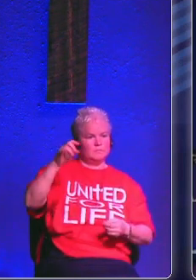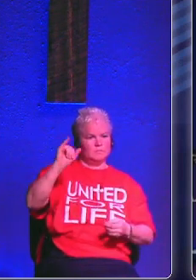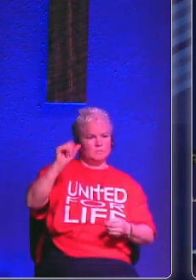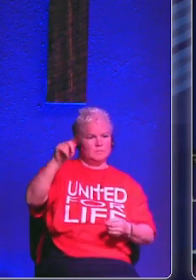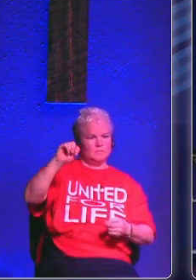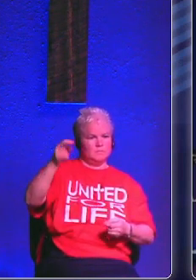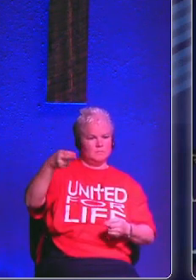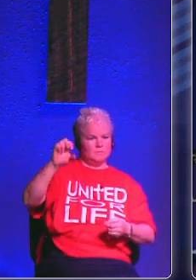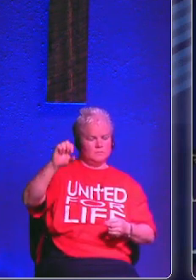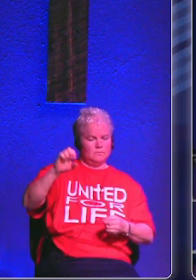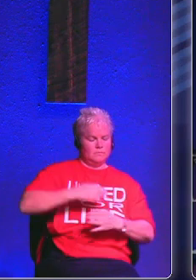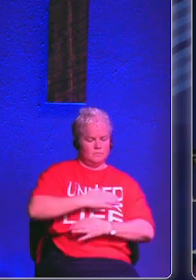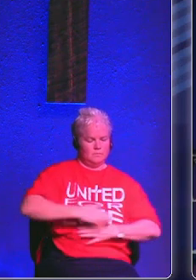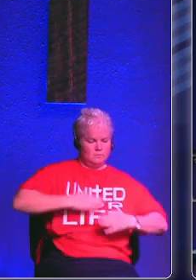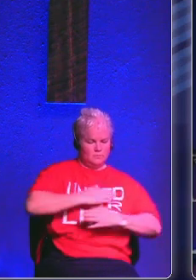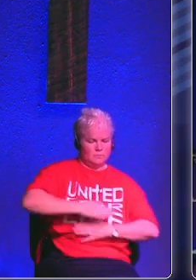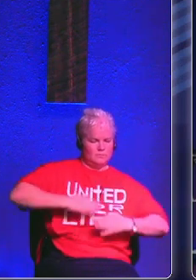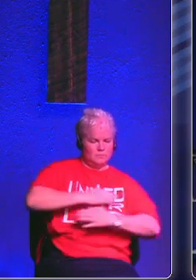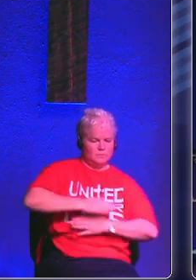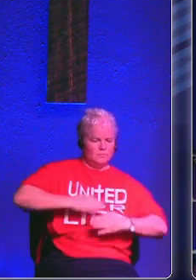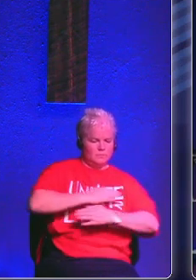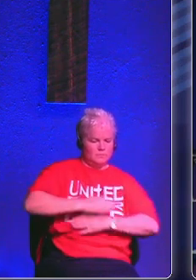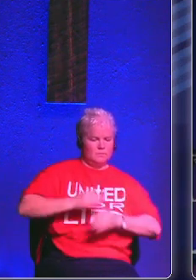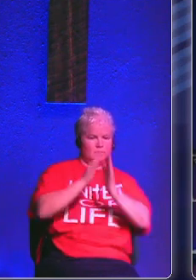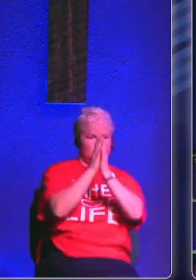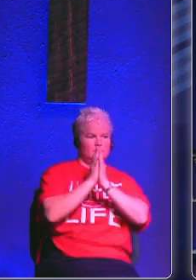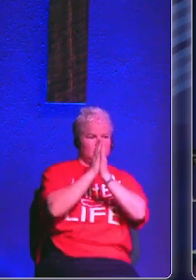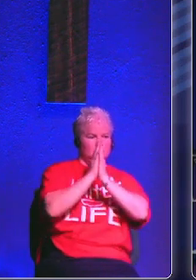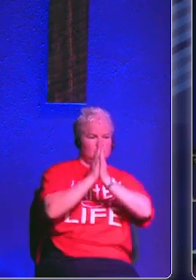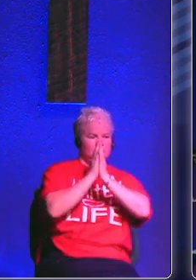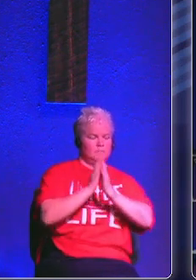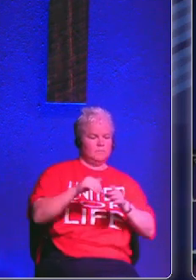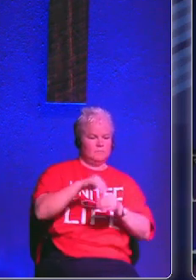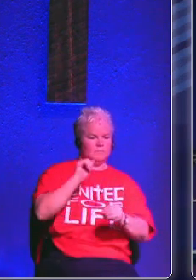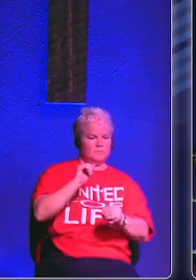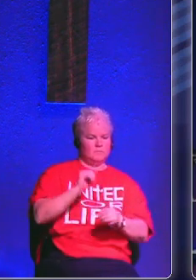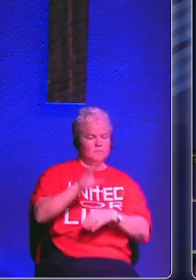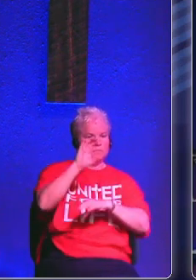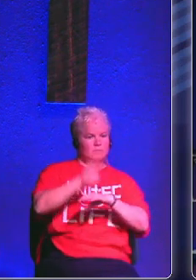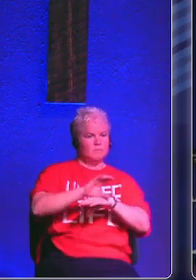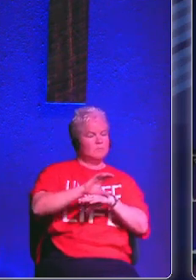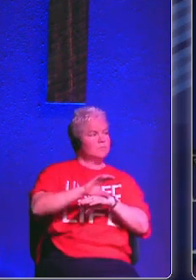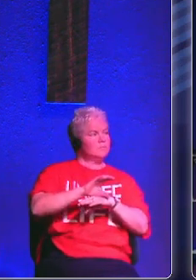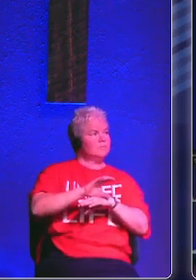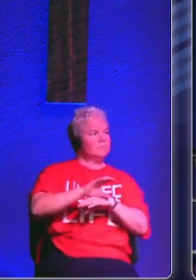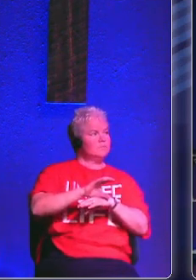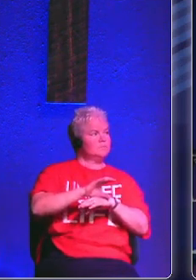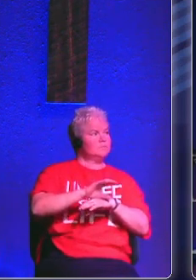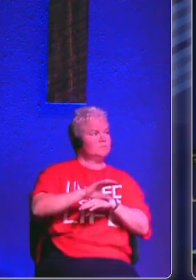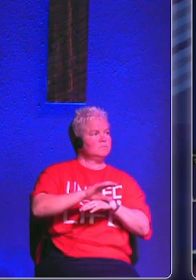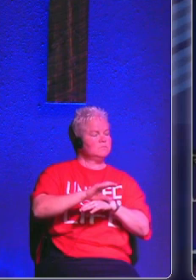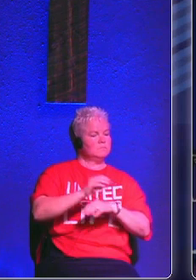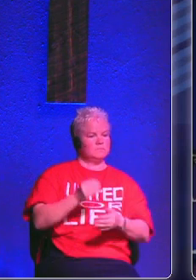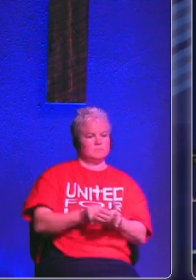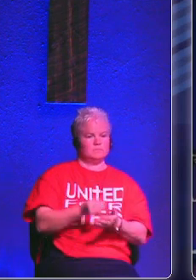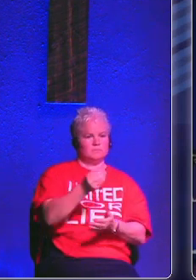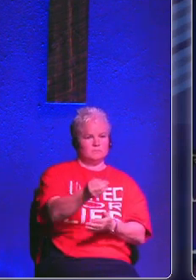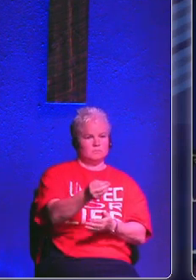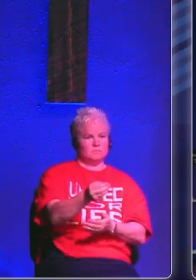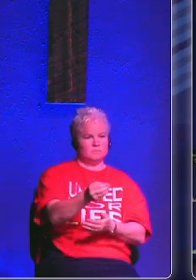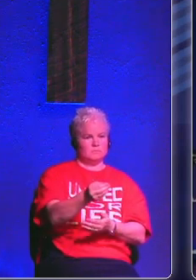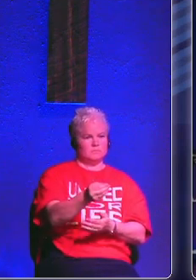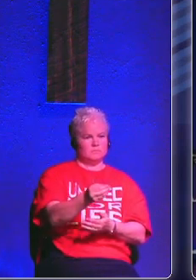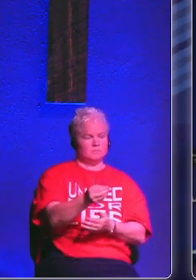tithing is something that we enjoy doing, right? It's a form of worship. People outside the church can't understand it. They think it's you